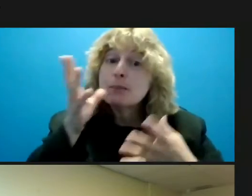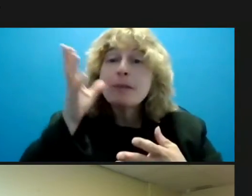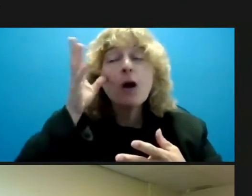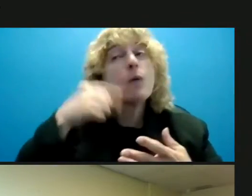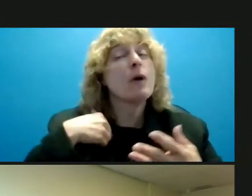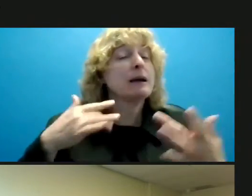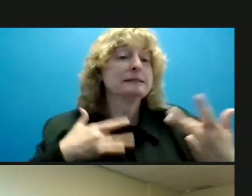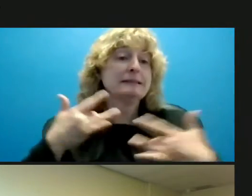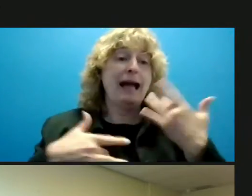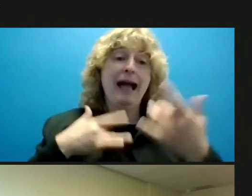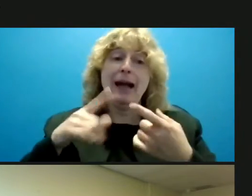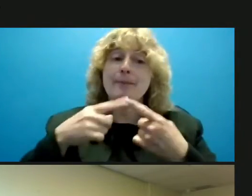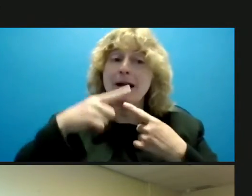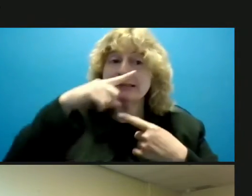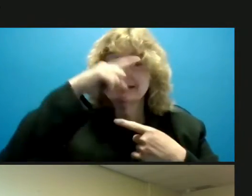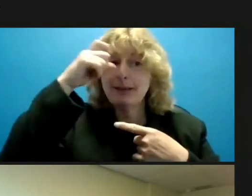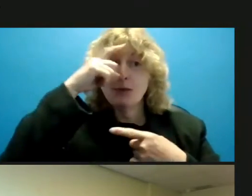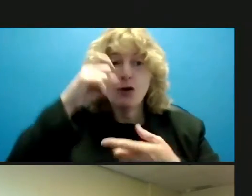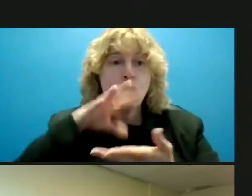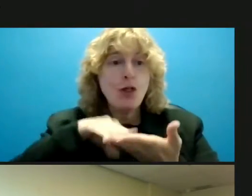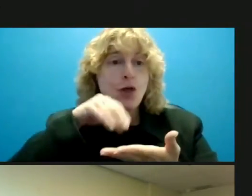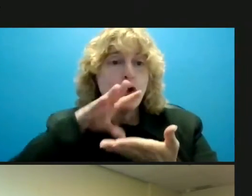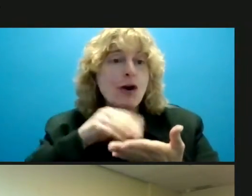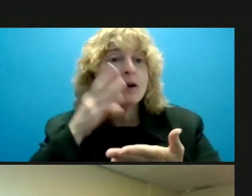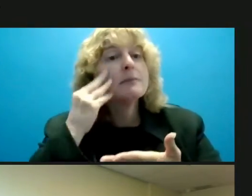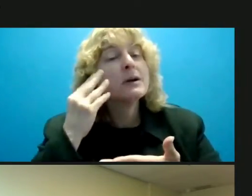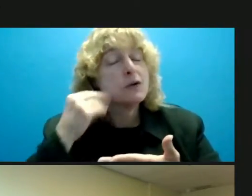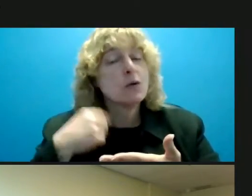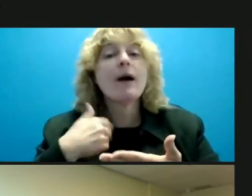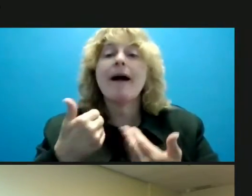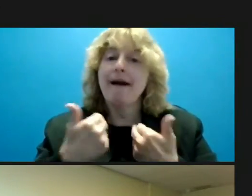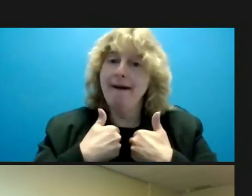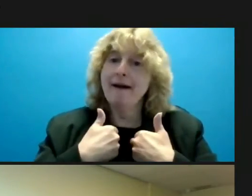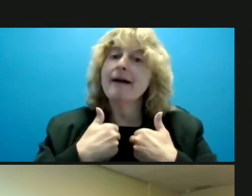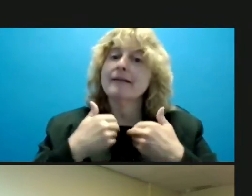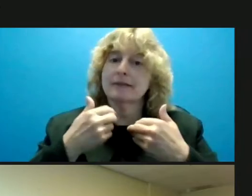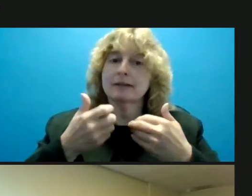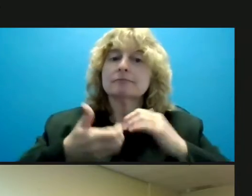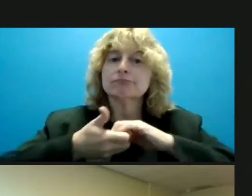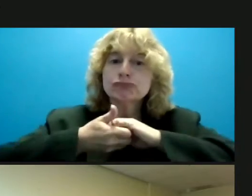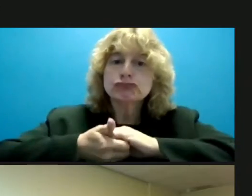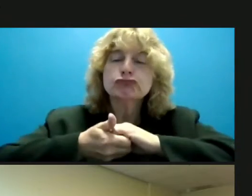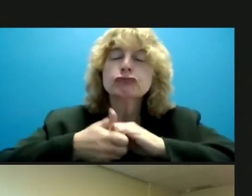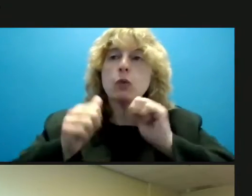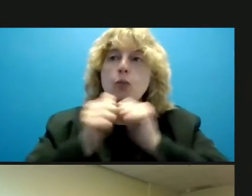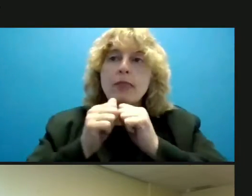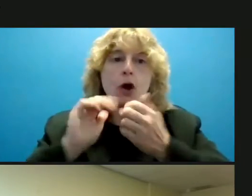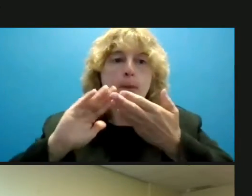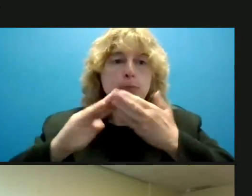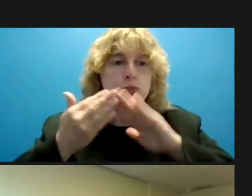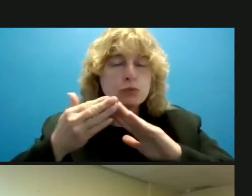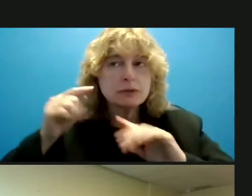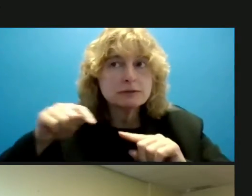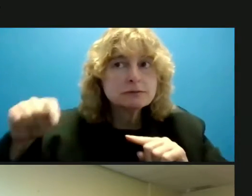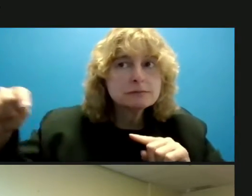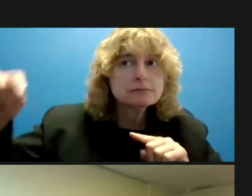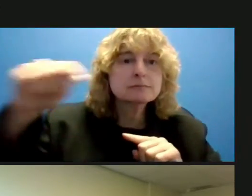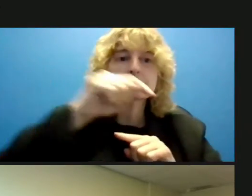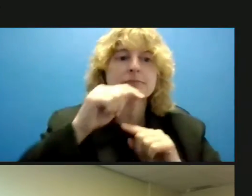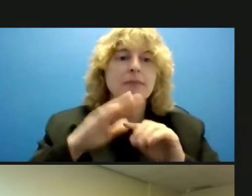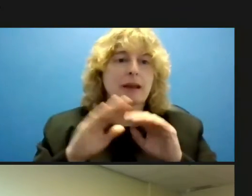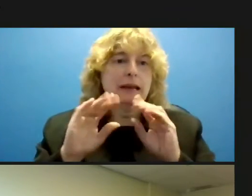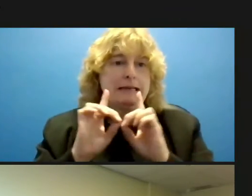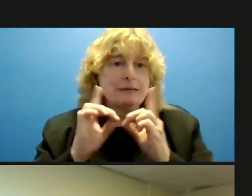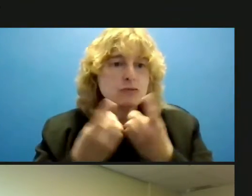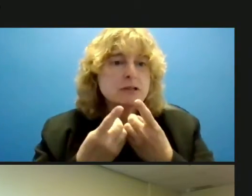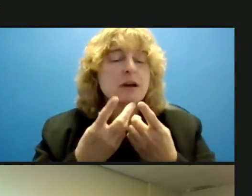launched a variety of partnerships with our community partners across the district, and we are opening